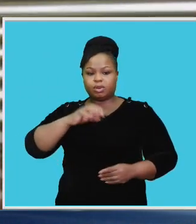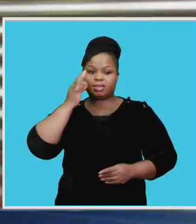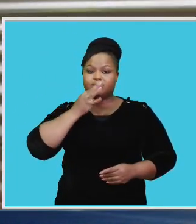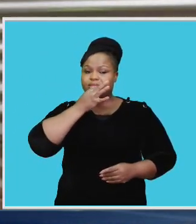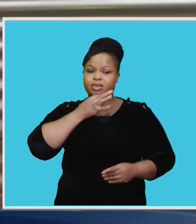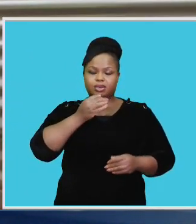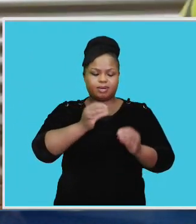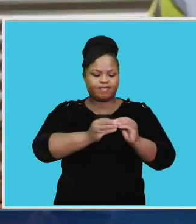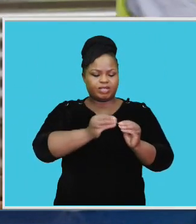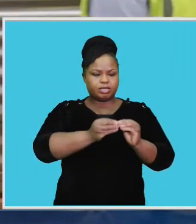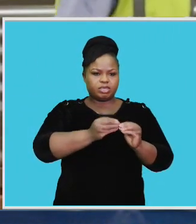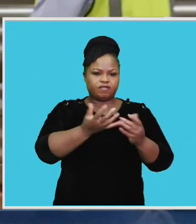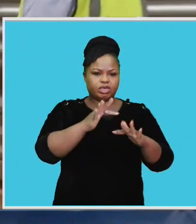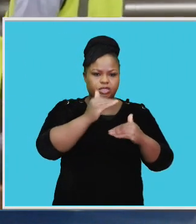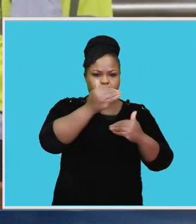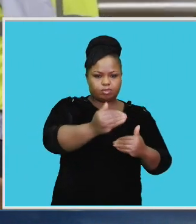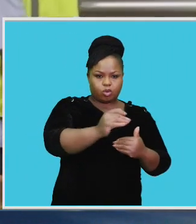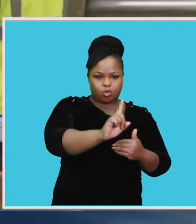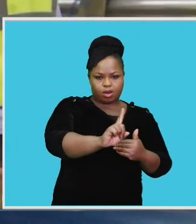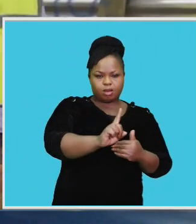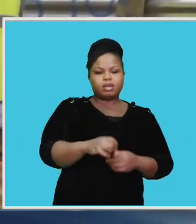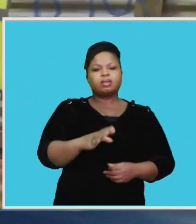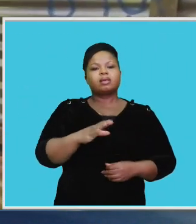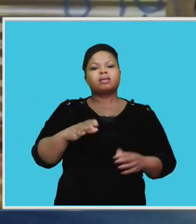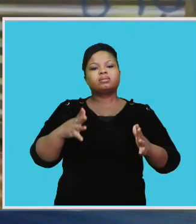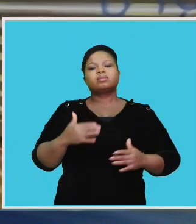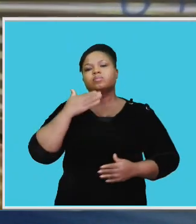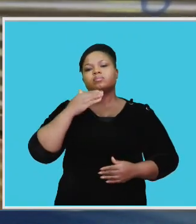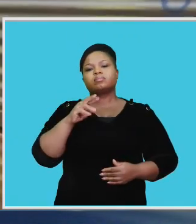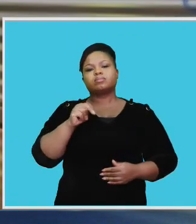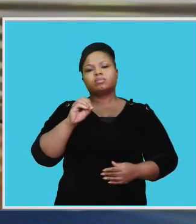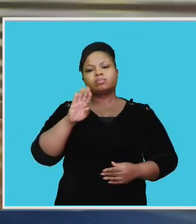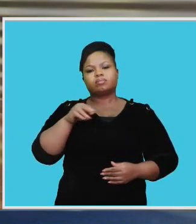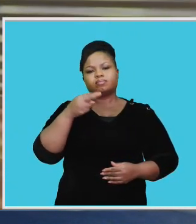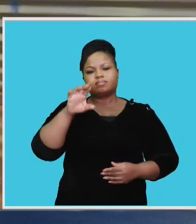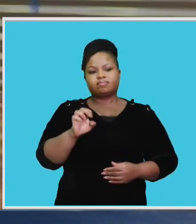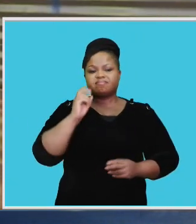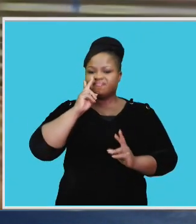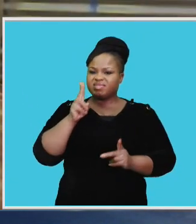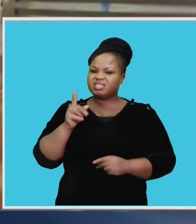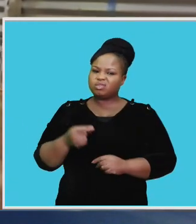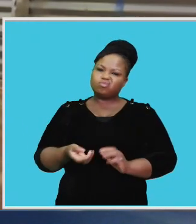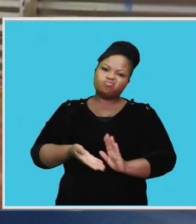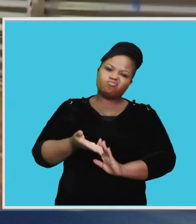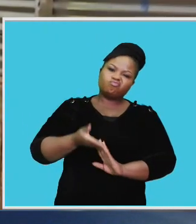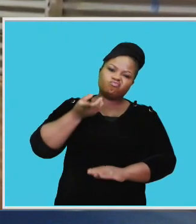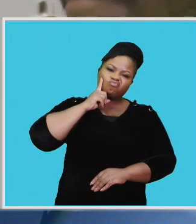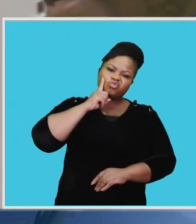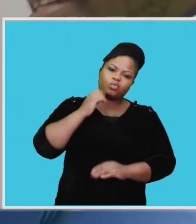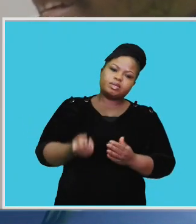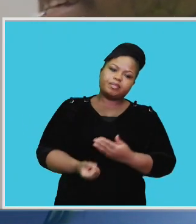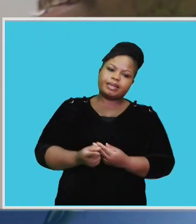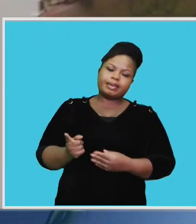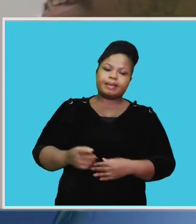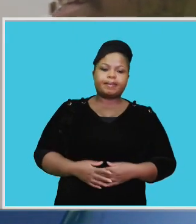sokuqala sawo. Usomlomo kulo masipala ukhansela uNobuhle Mthembu uhambele le ndawo ukuyobheka inqubekela phambili.